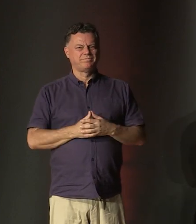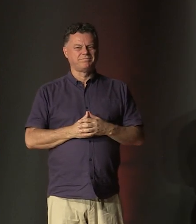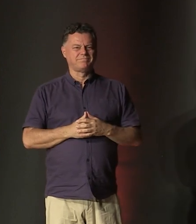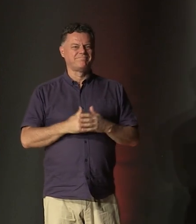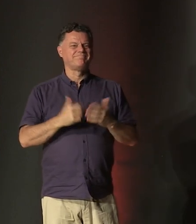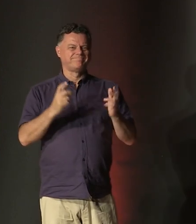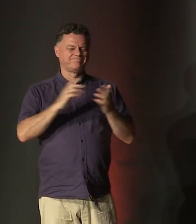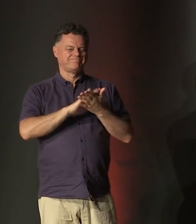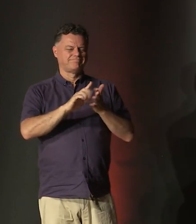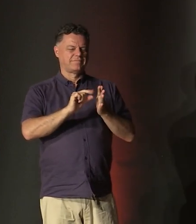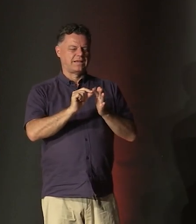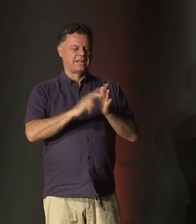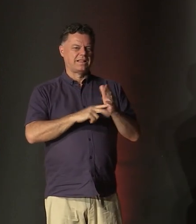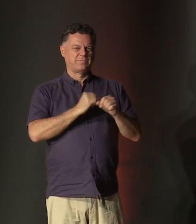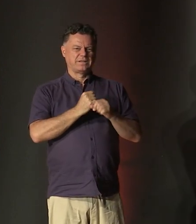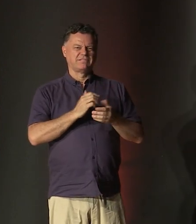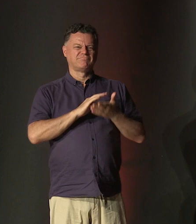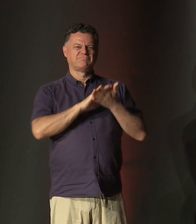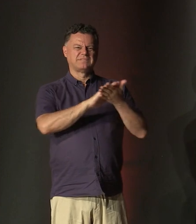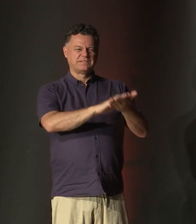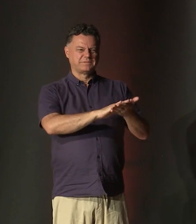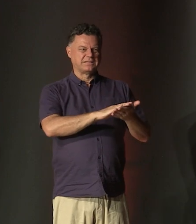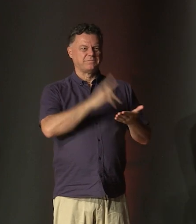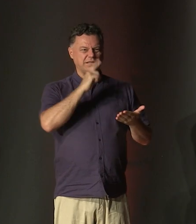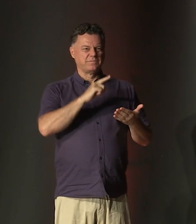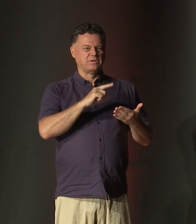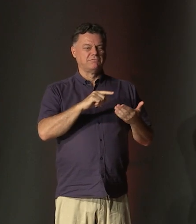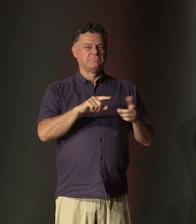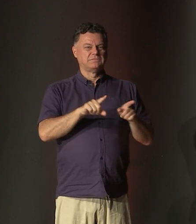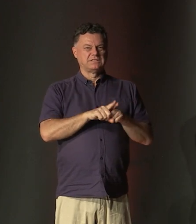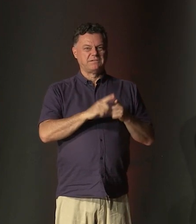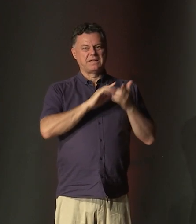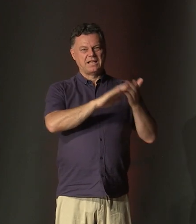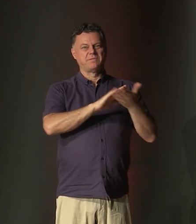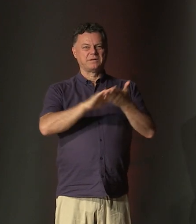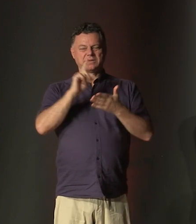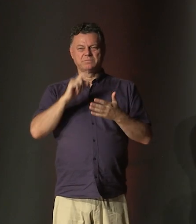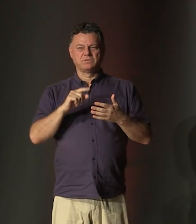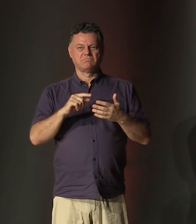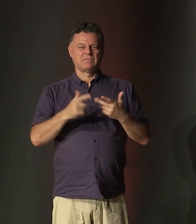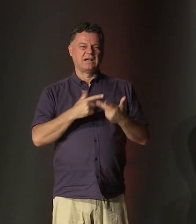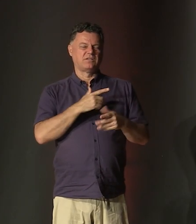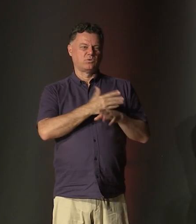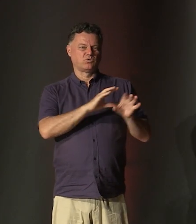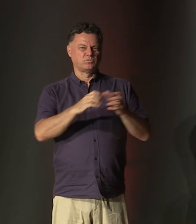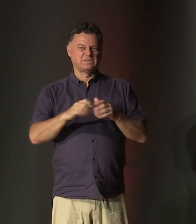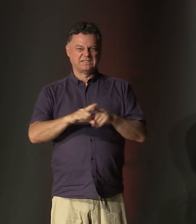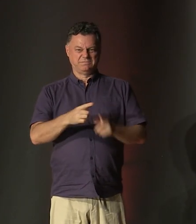helping professions, yes, and psychologists like me. So there I was, trying to